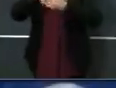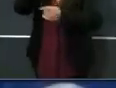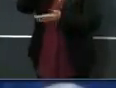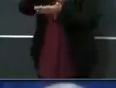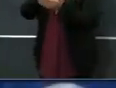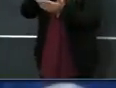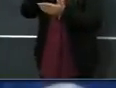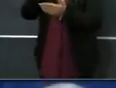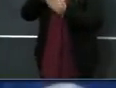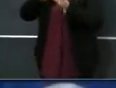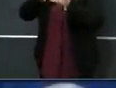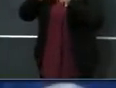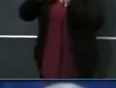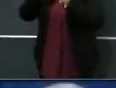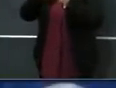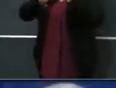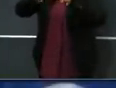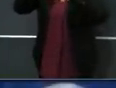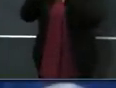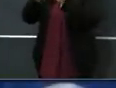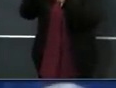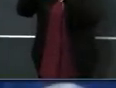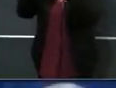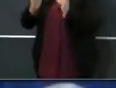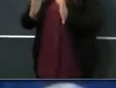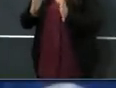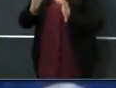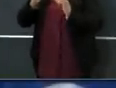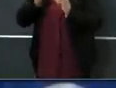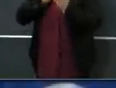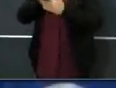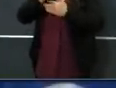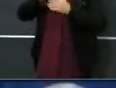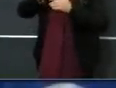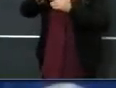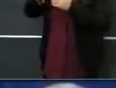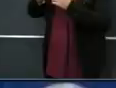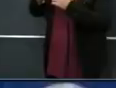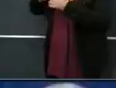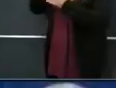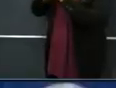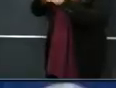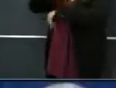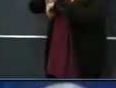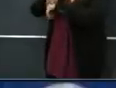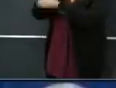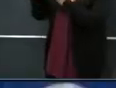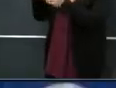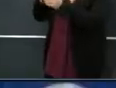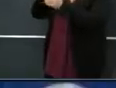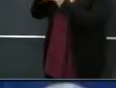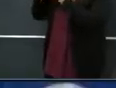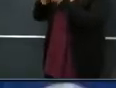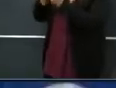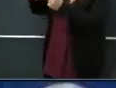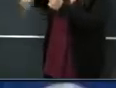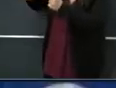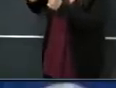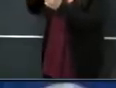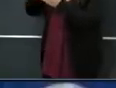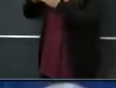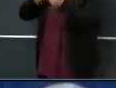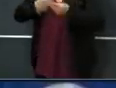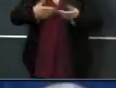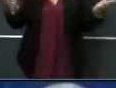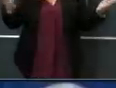per household, distributed through the organized network of community-based organizations, so no privacy